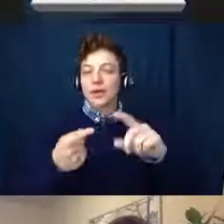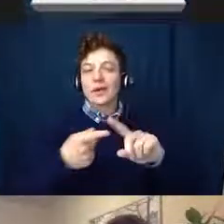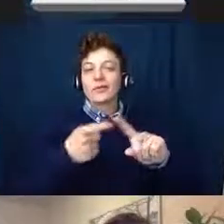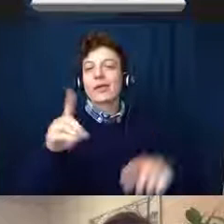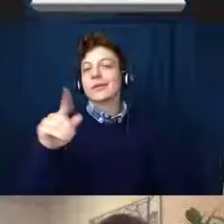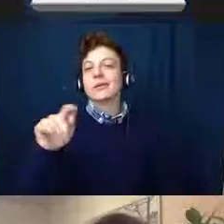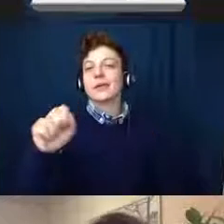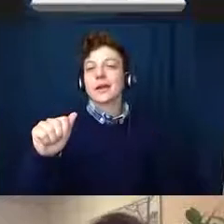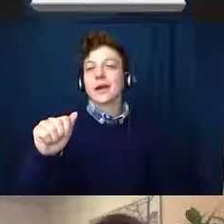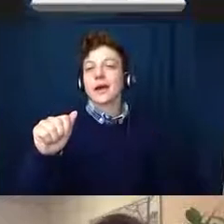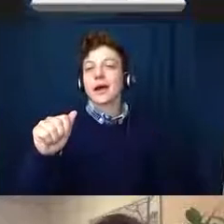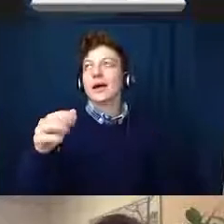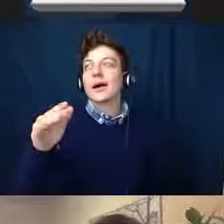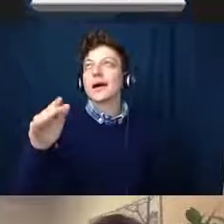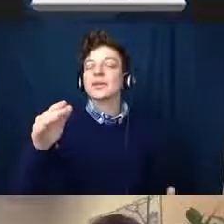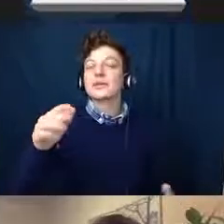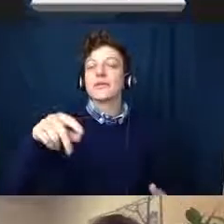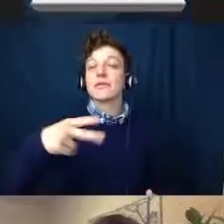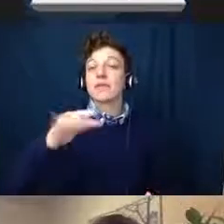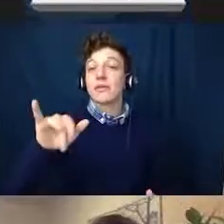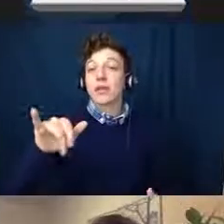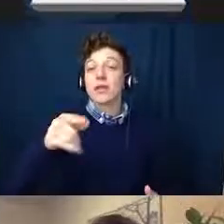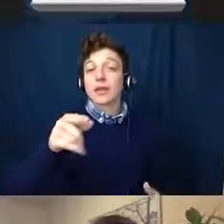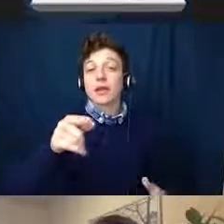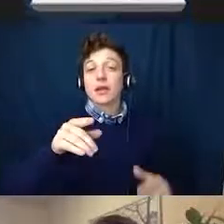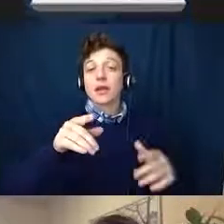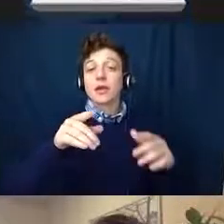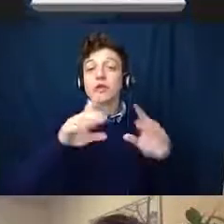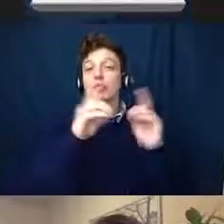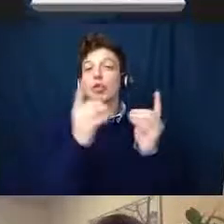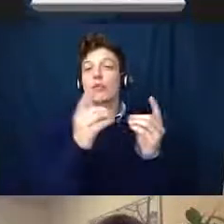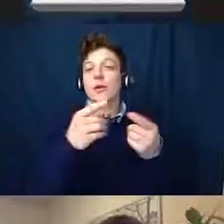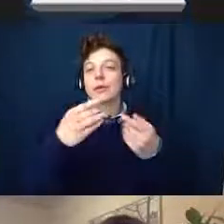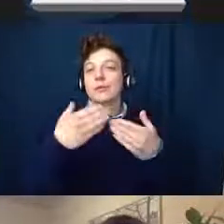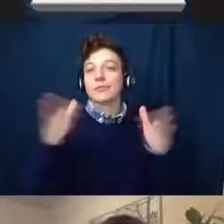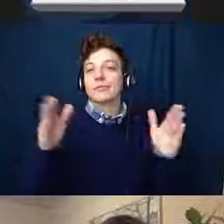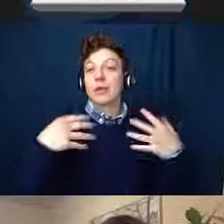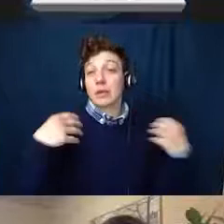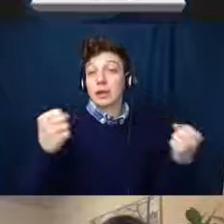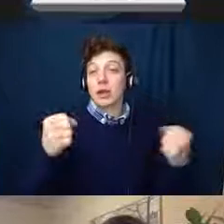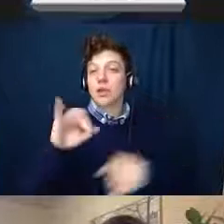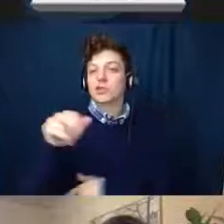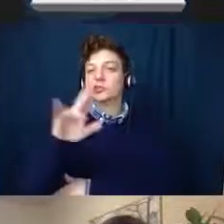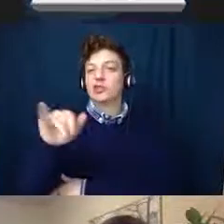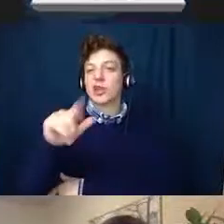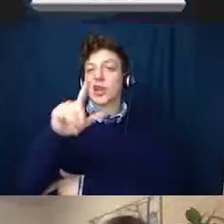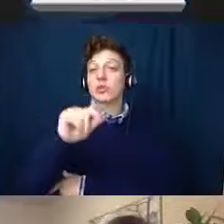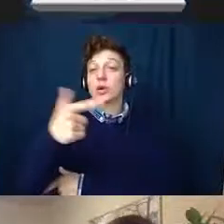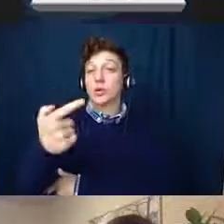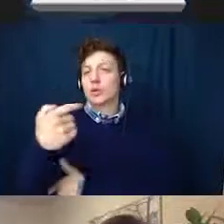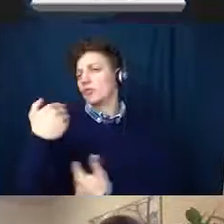from the Philadelphia Department of Public Health in July of 2021. So relatively recently, just showing an